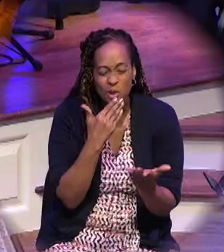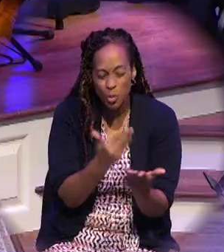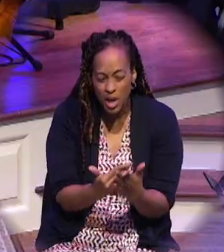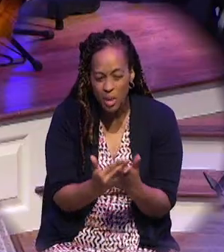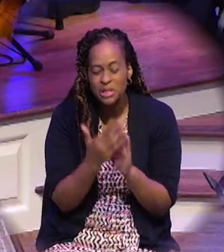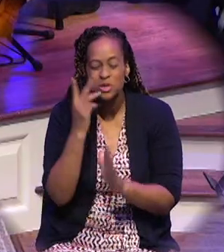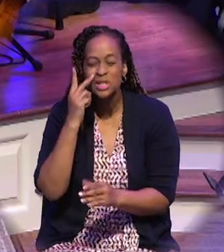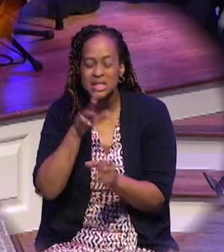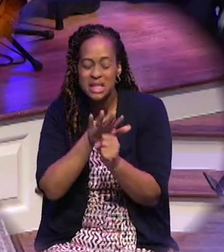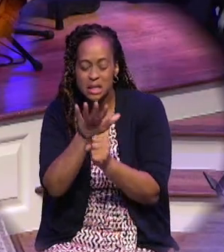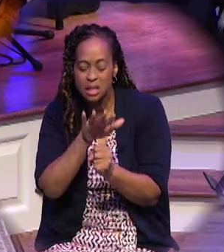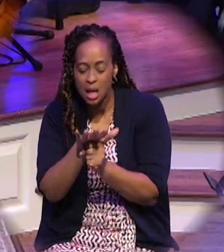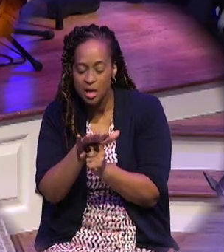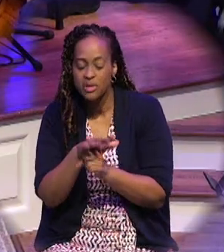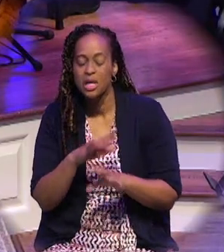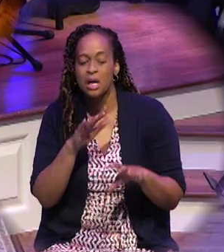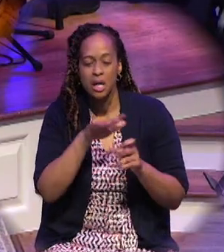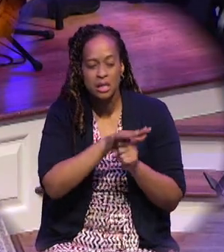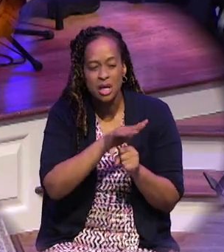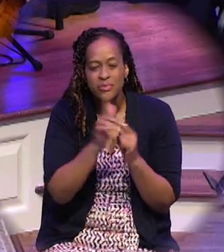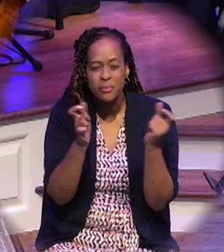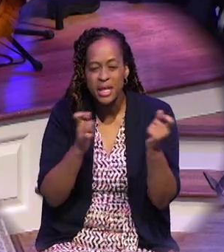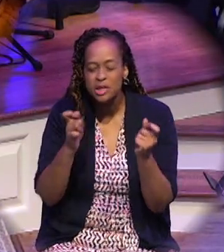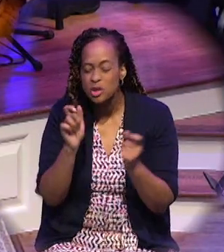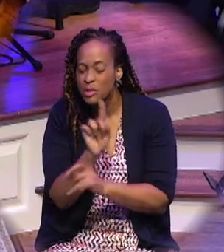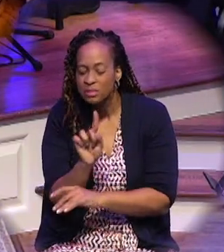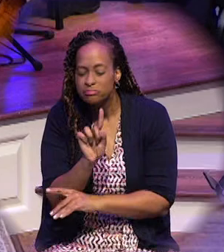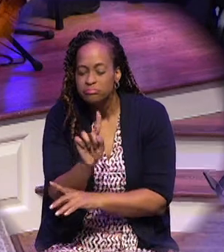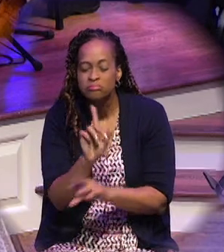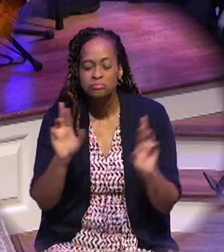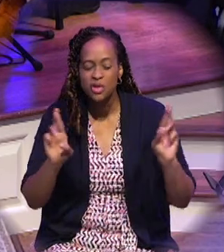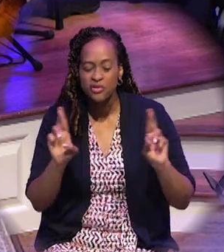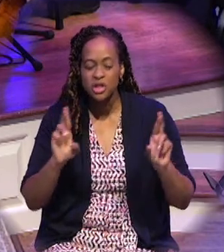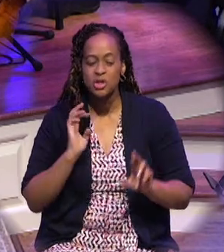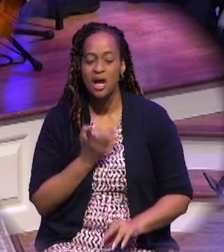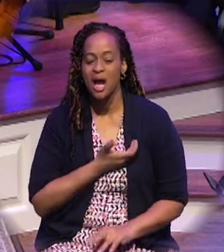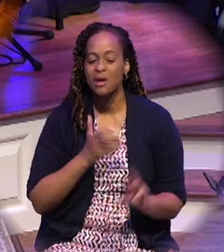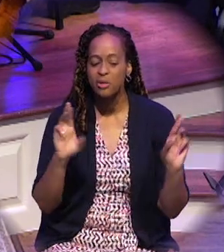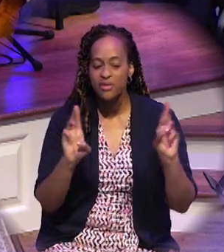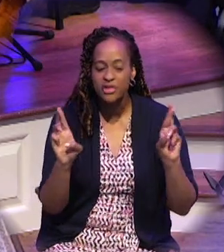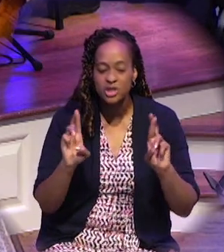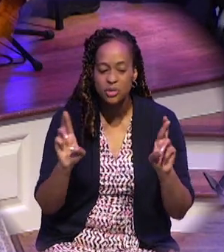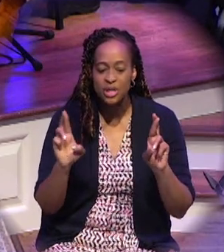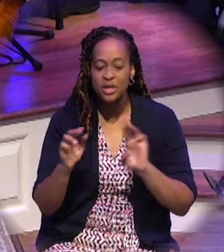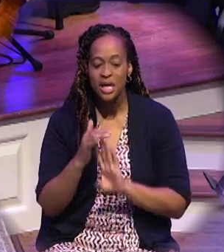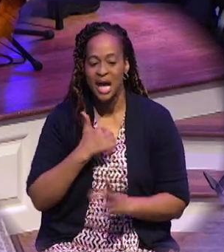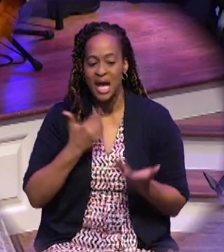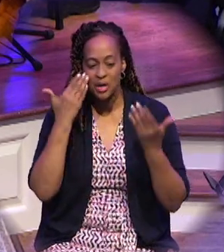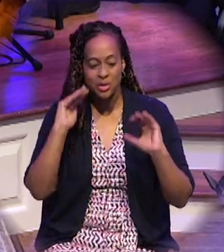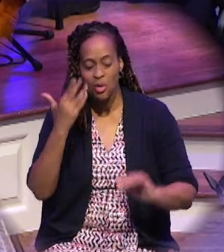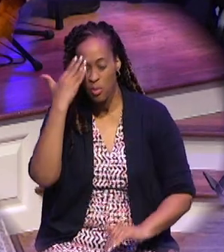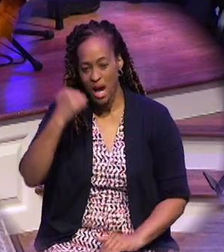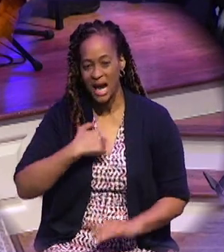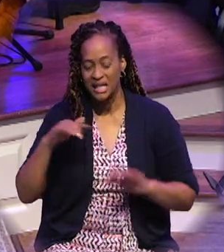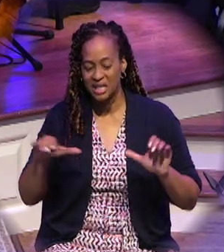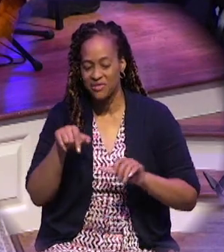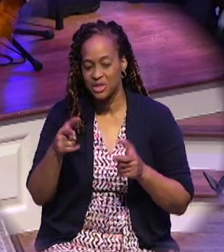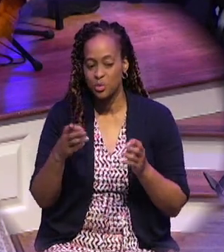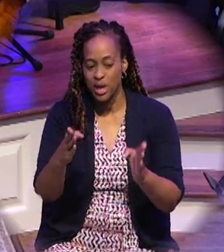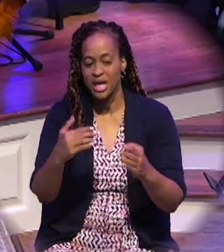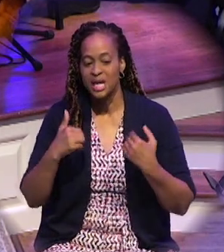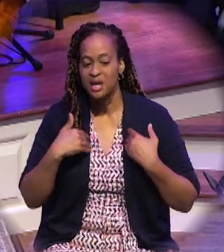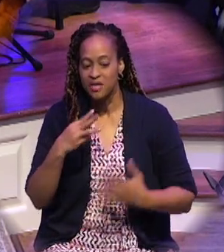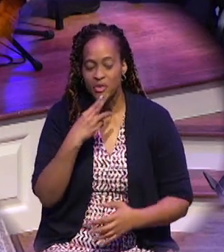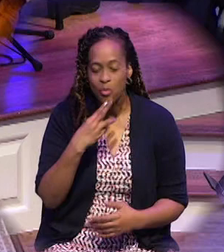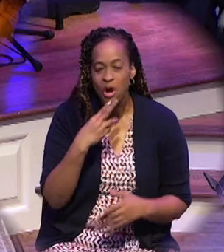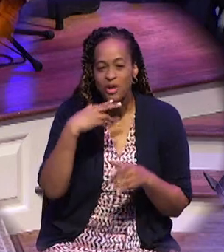see enough to manage your way to the refrigerator. But our refrigerator, hey, I don't know why they did it this way, but they have the water